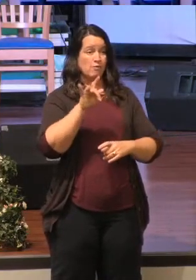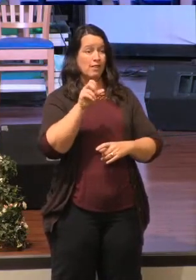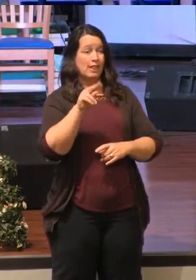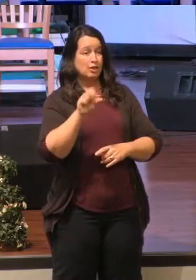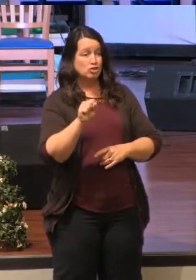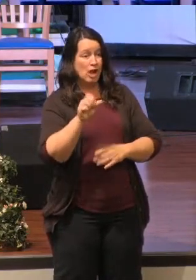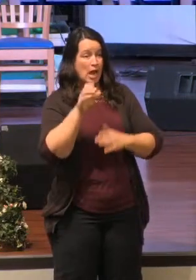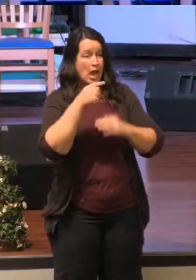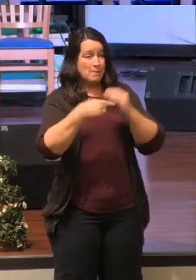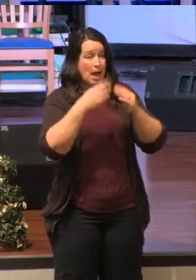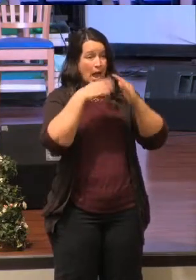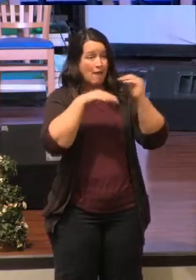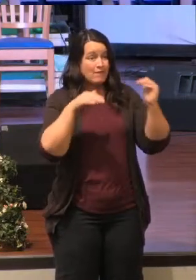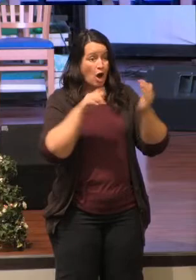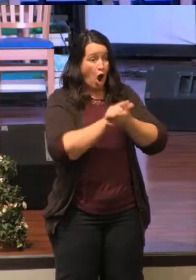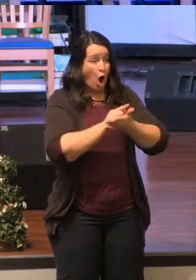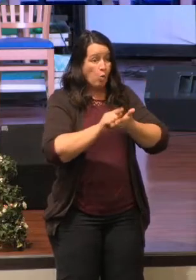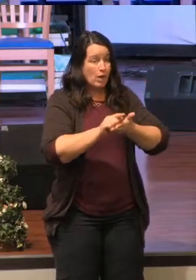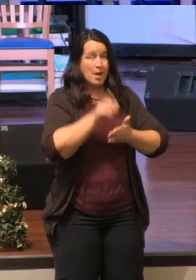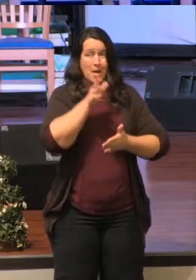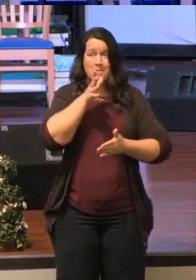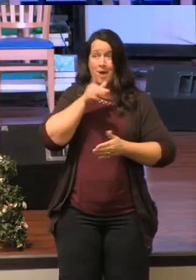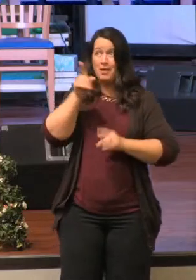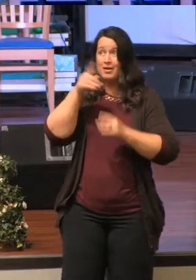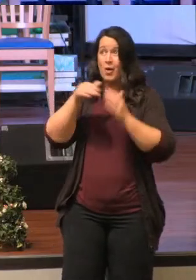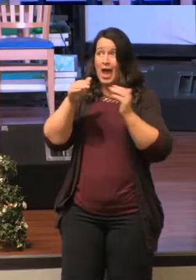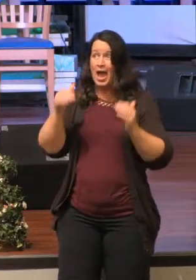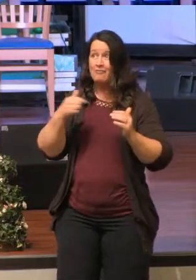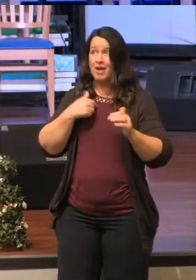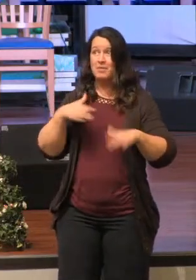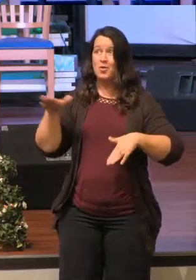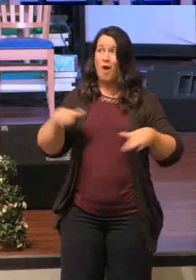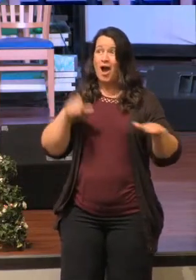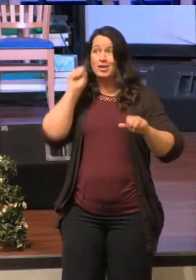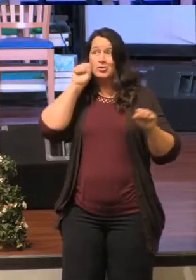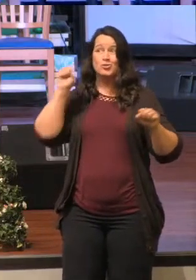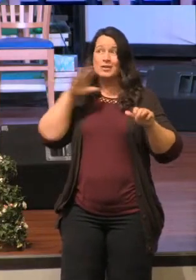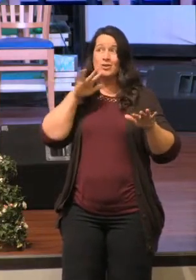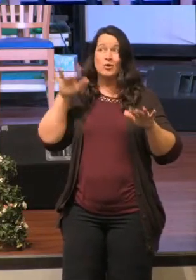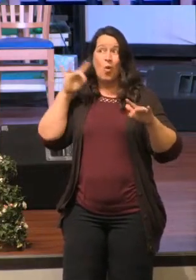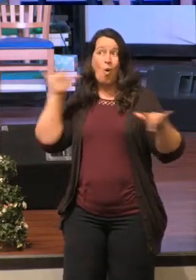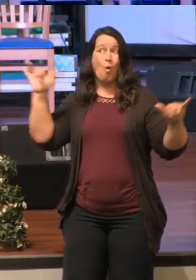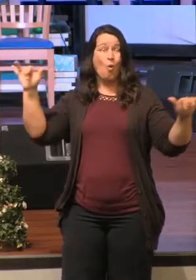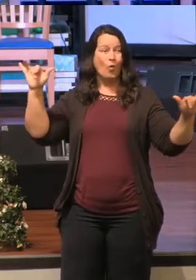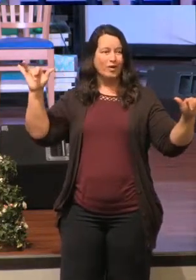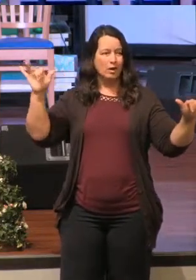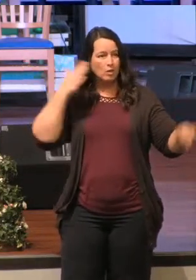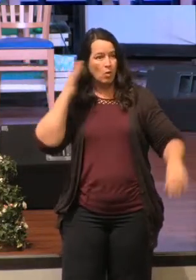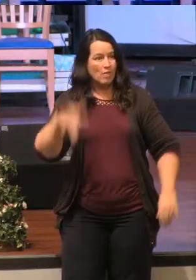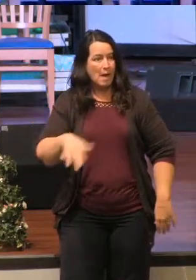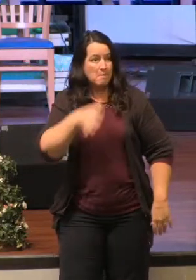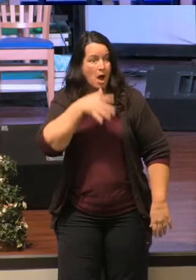he's talked about all week long. Mom, do you know if I go to heaven, I'm going to be walking on streets that are actually made of pure gold?